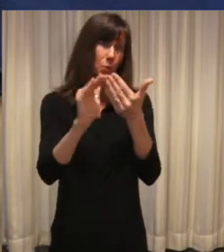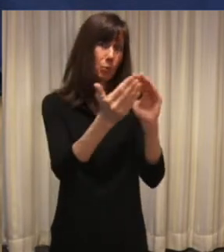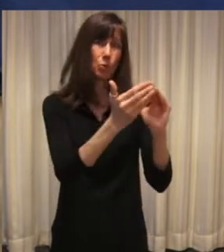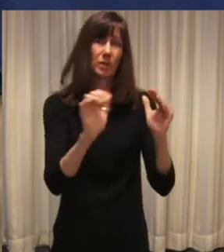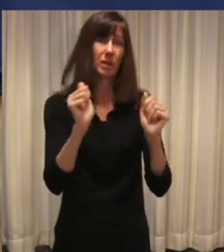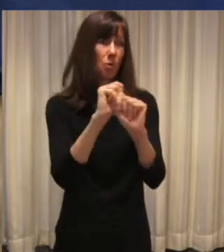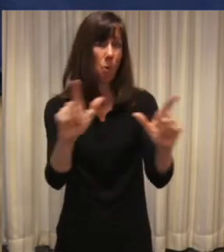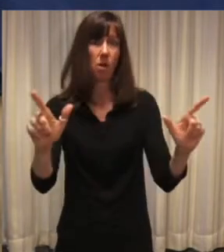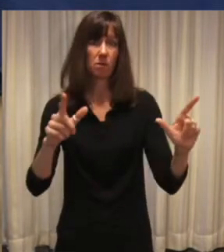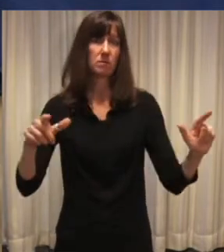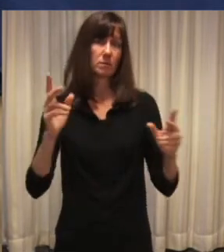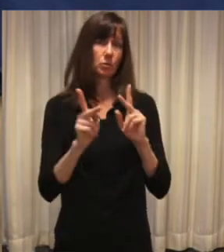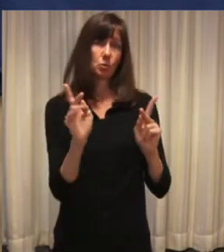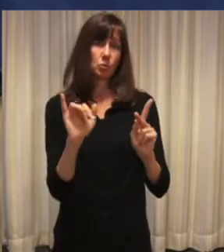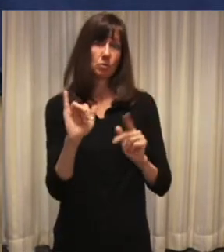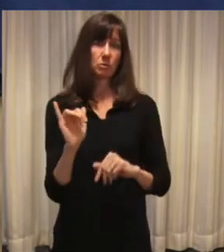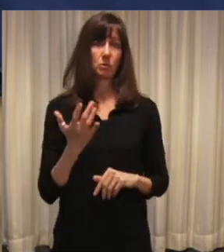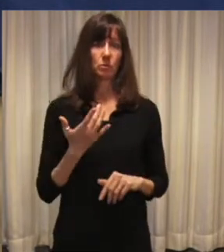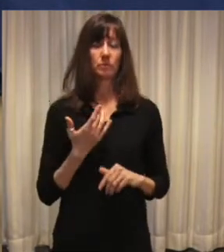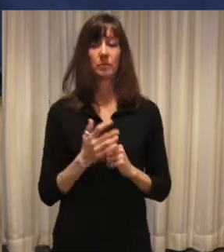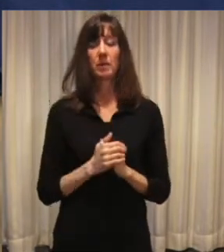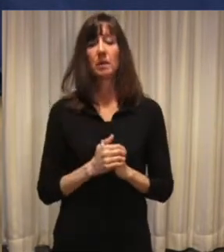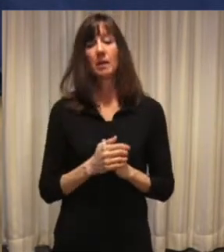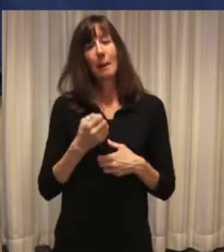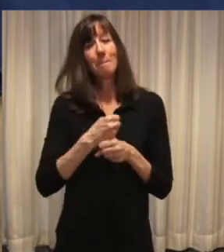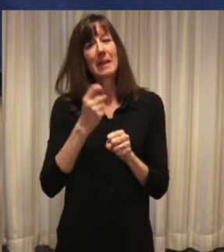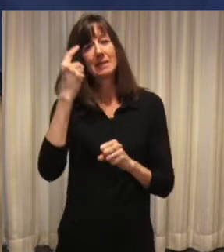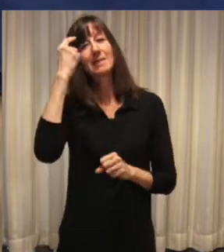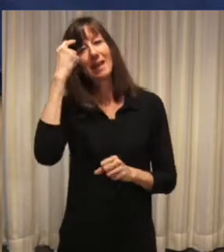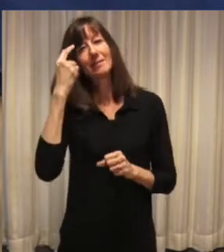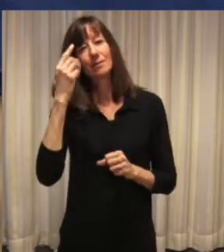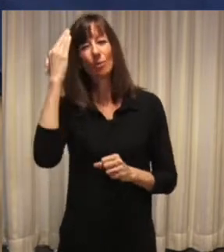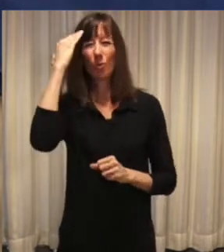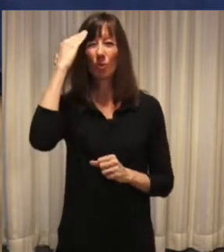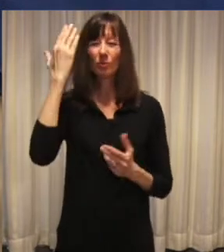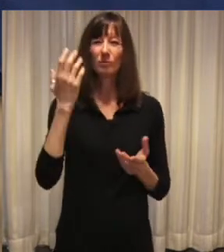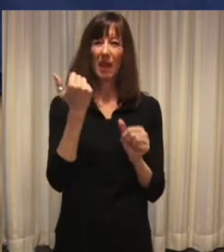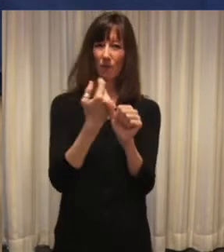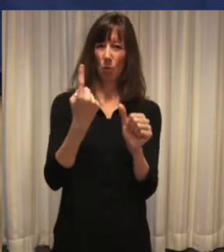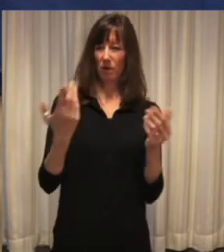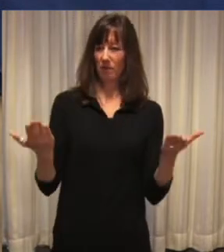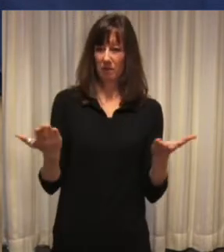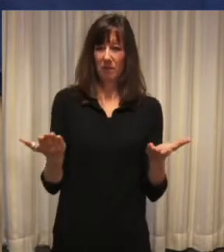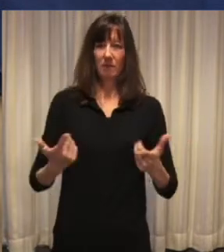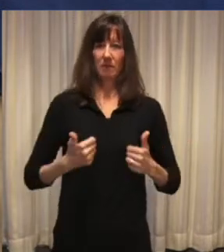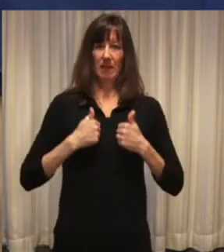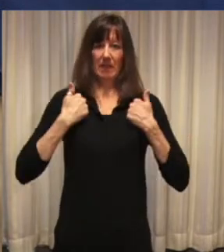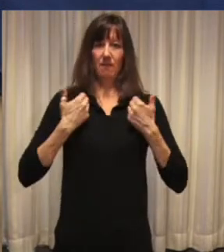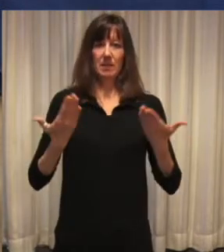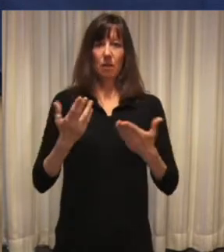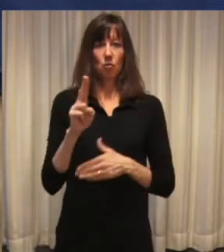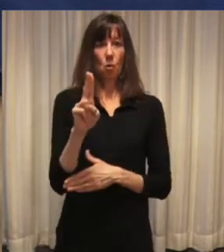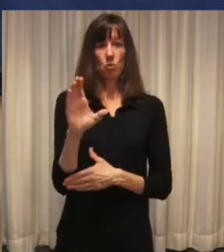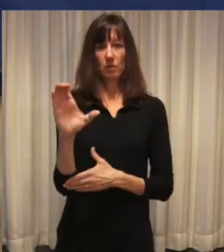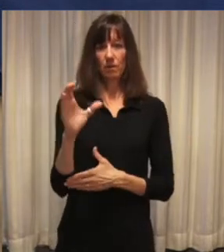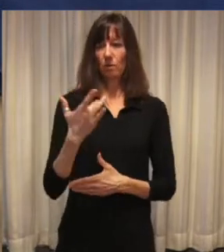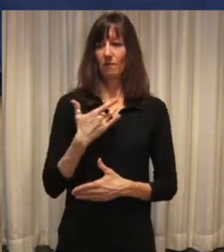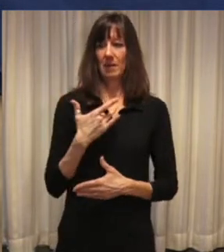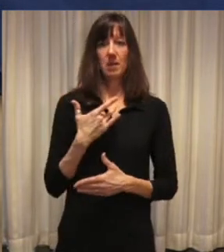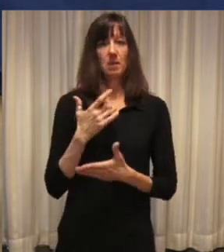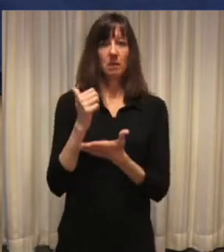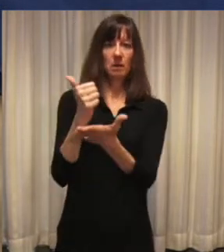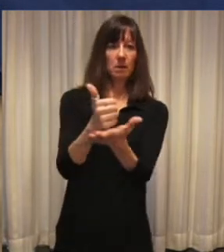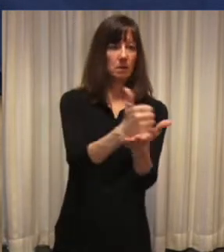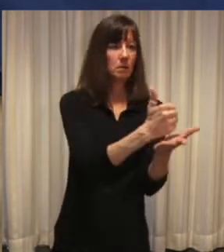makes sense. It makes sense for everyone who lives in our area, and we're just, like I said, we have a